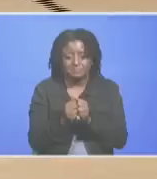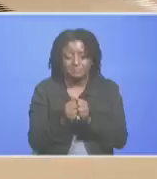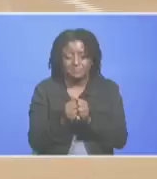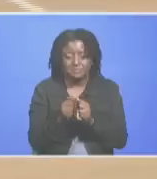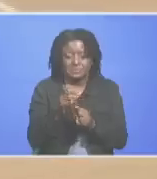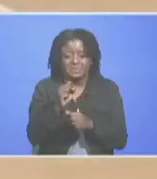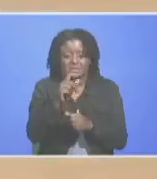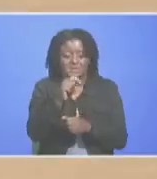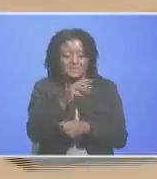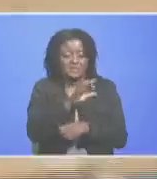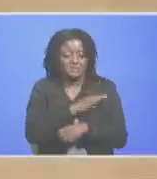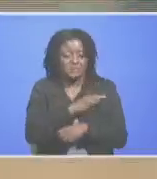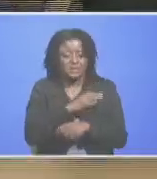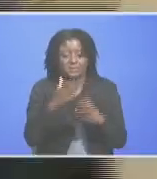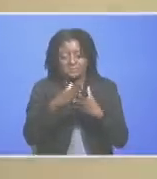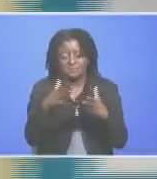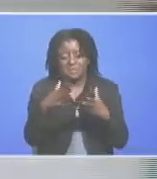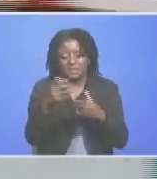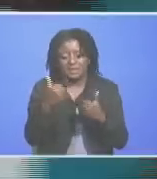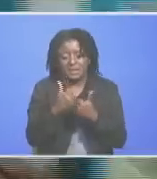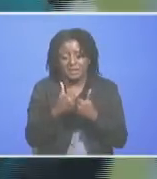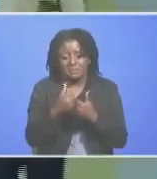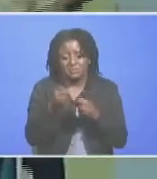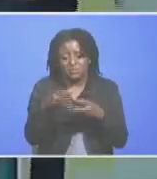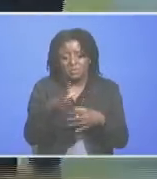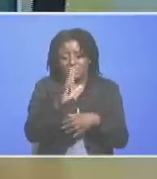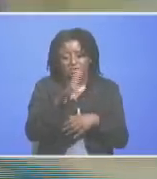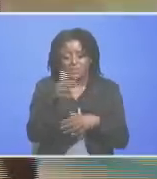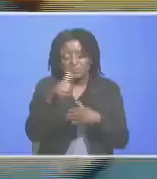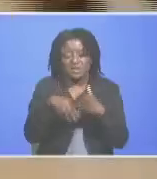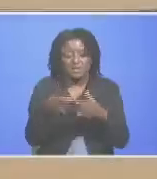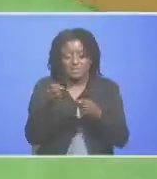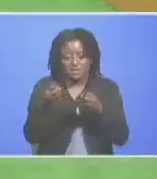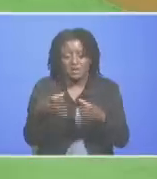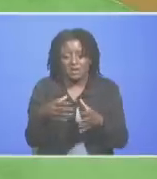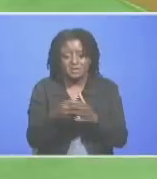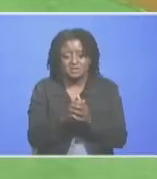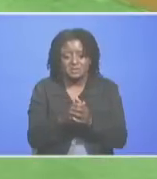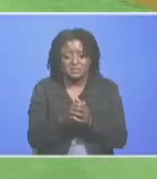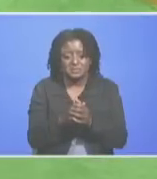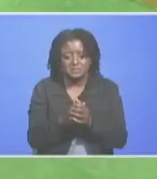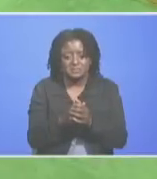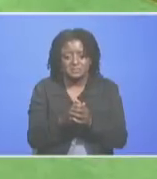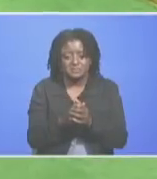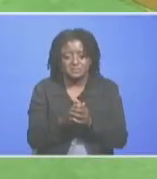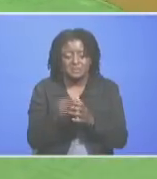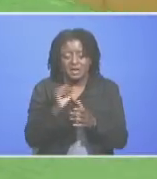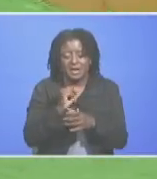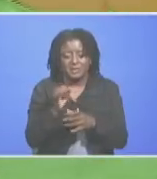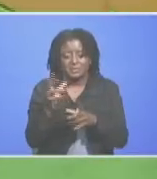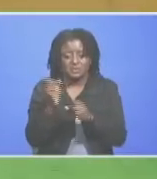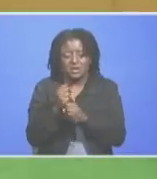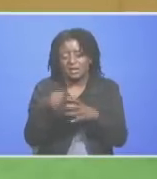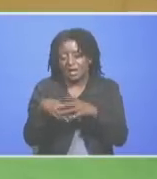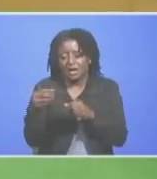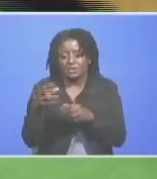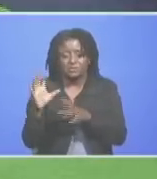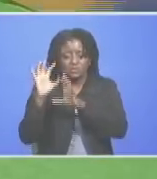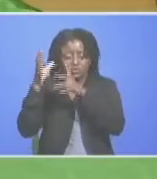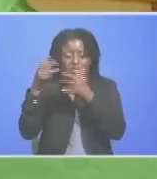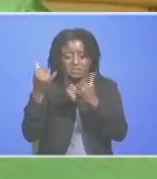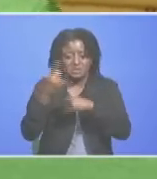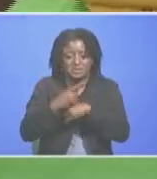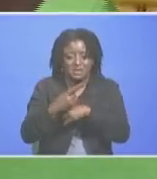also had a big game, dropping 33 in the loss. Here's on what he said was working for him. I was just knocking out shots today, hitting my open shots, taking my